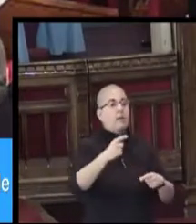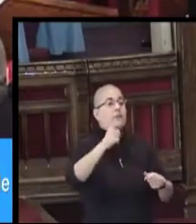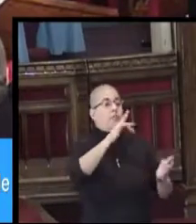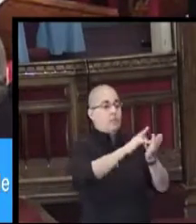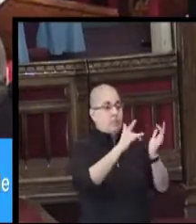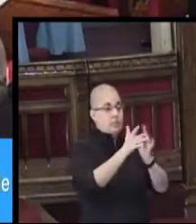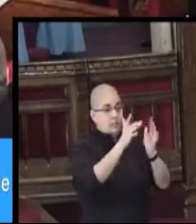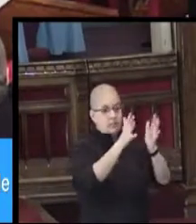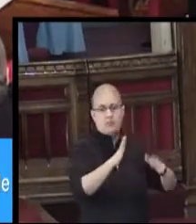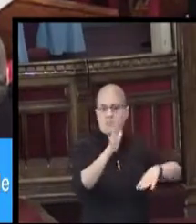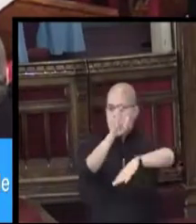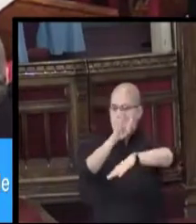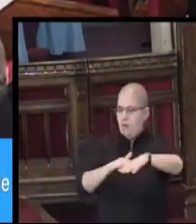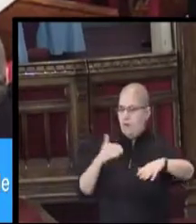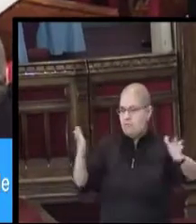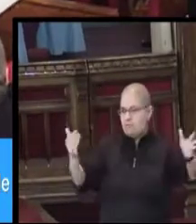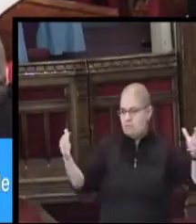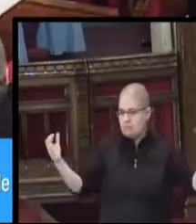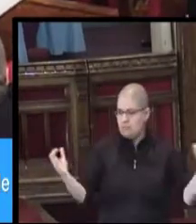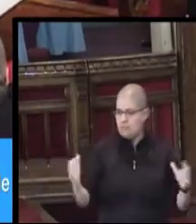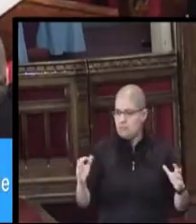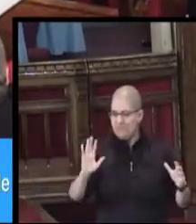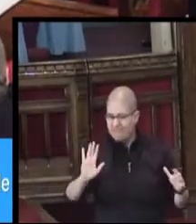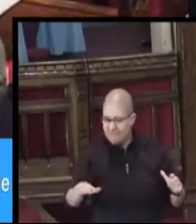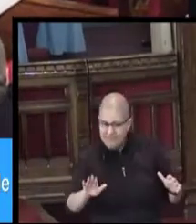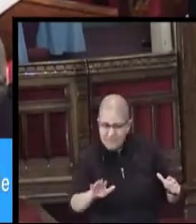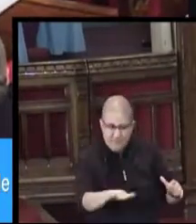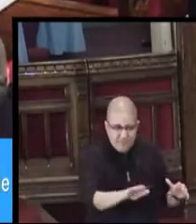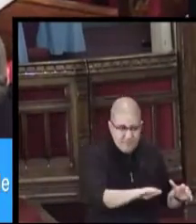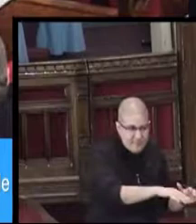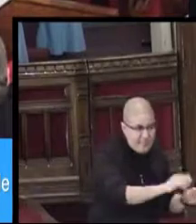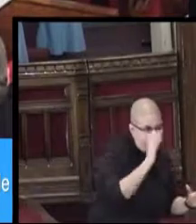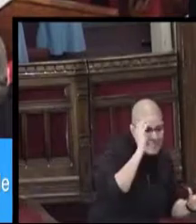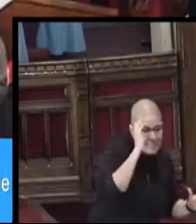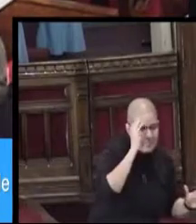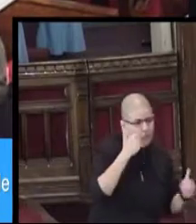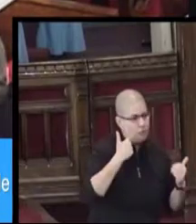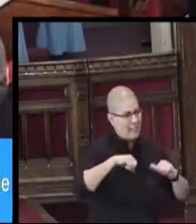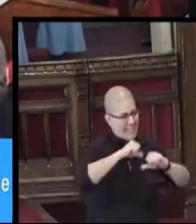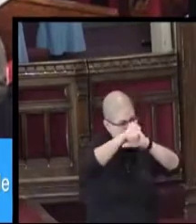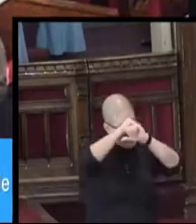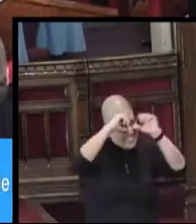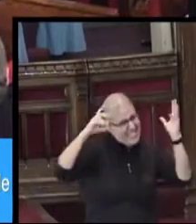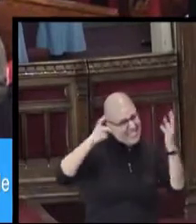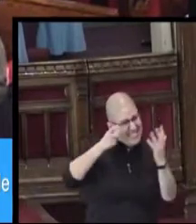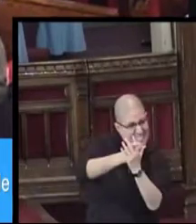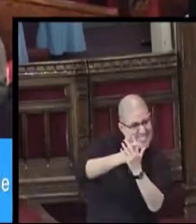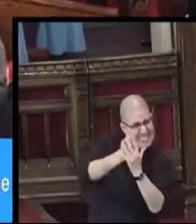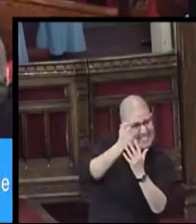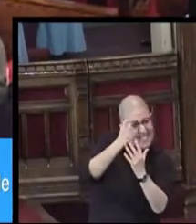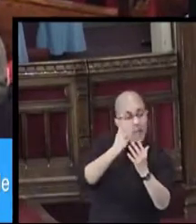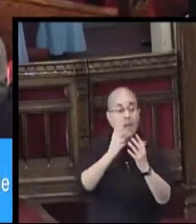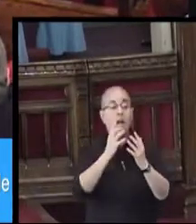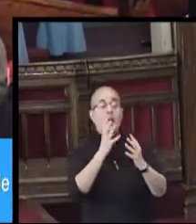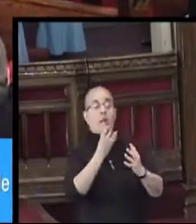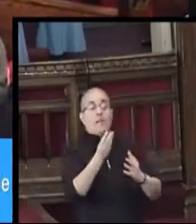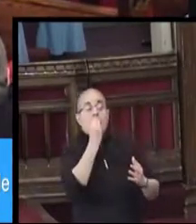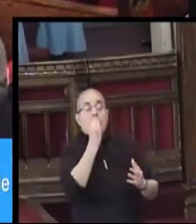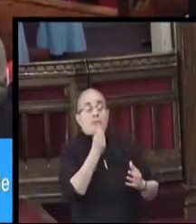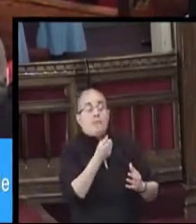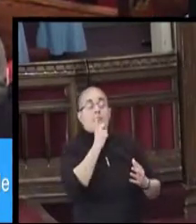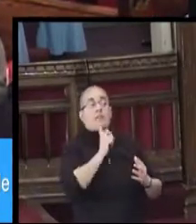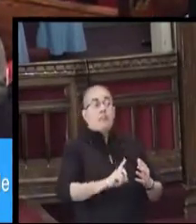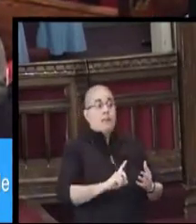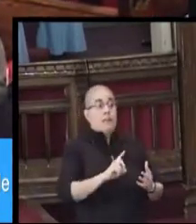crowd to come in nearby, and he said, "Listen and try to understand. It's not what goes into your mouth that defiles